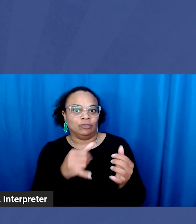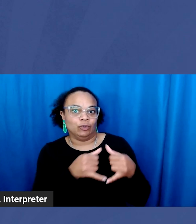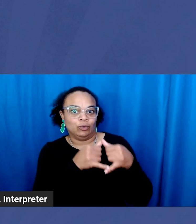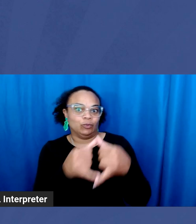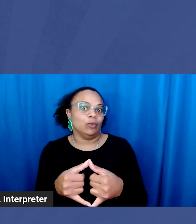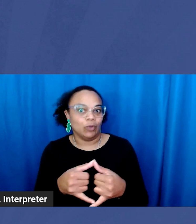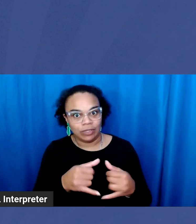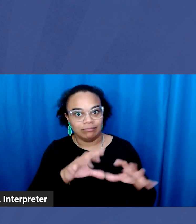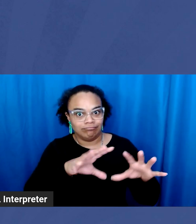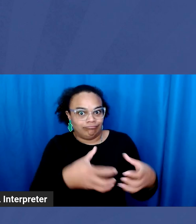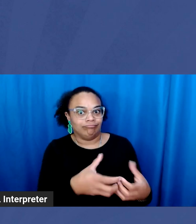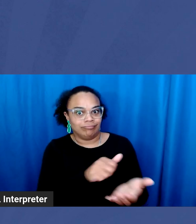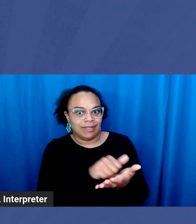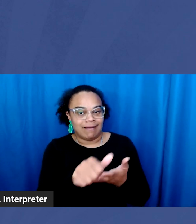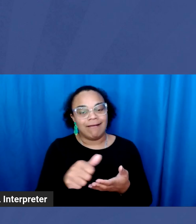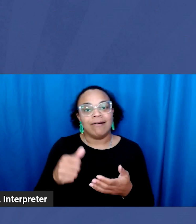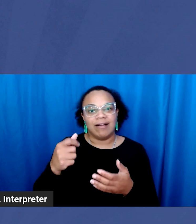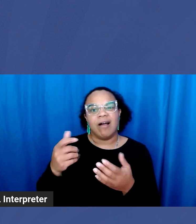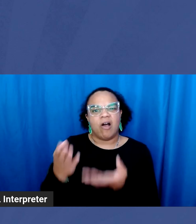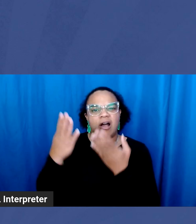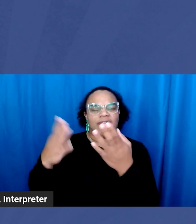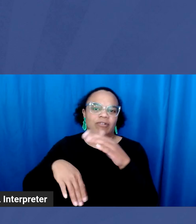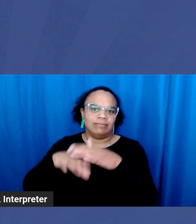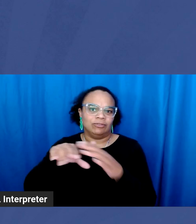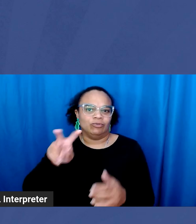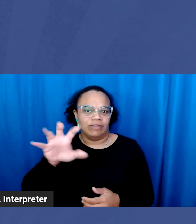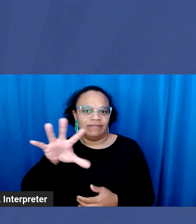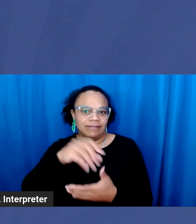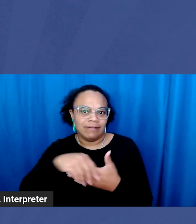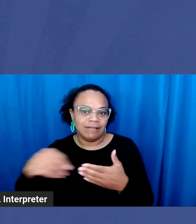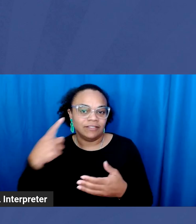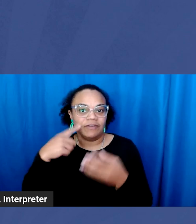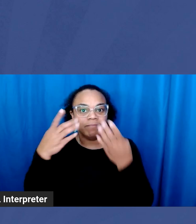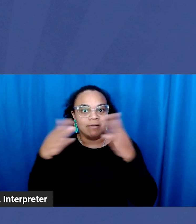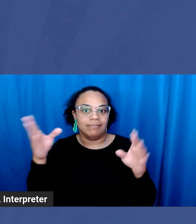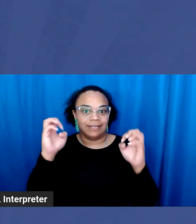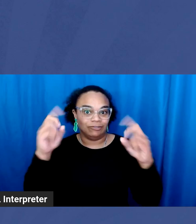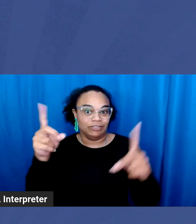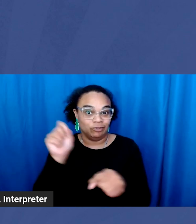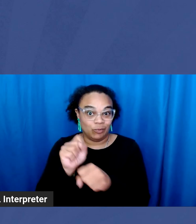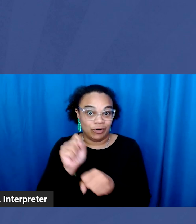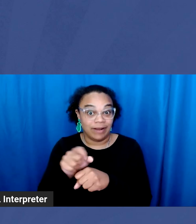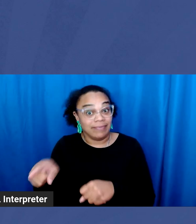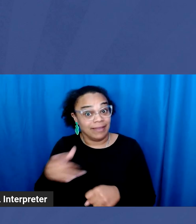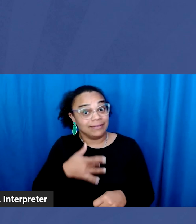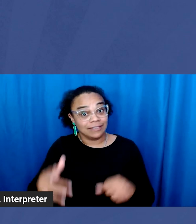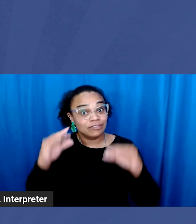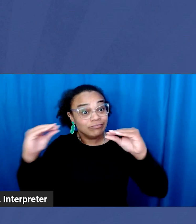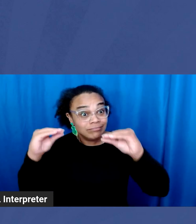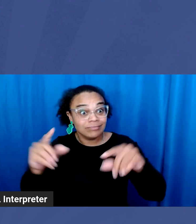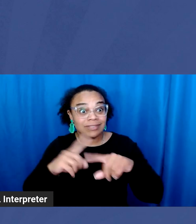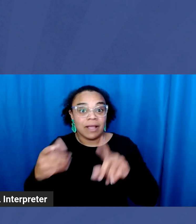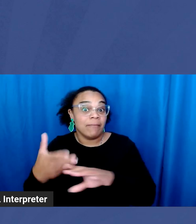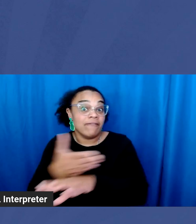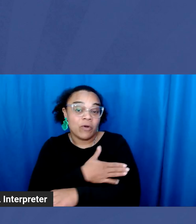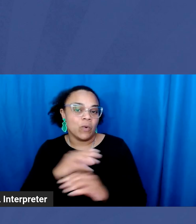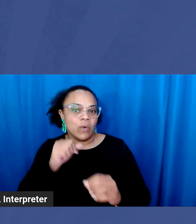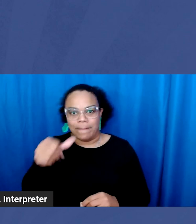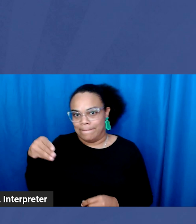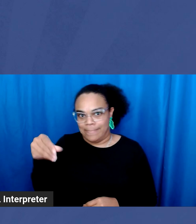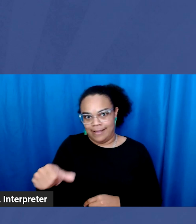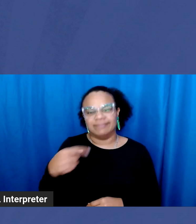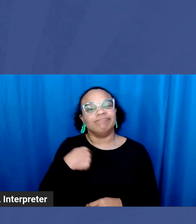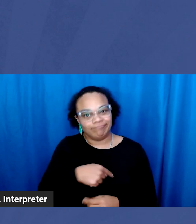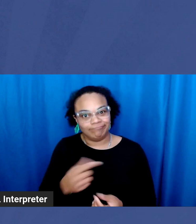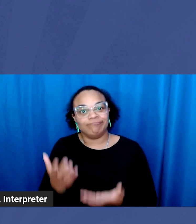of up to $250 for public education work they conduct that is otherwise unpaid. To date, the awards pool has